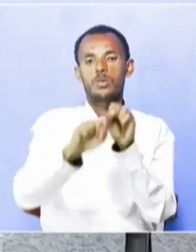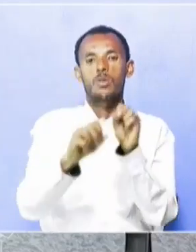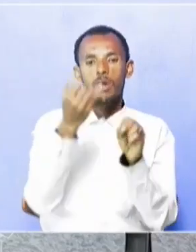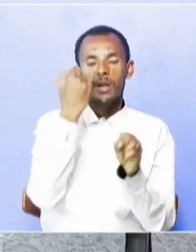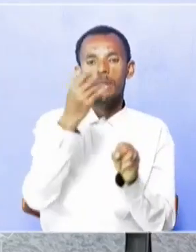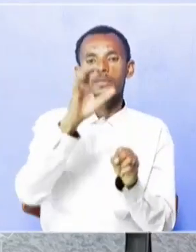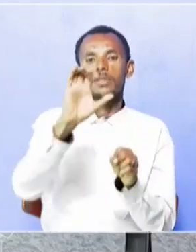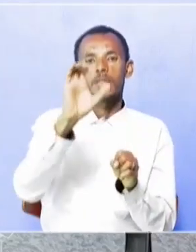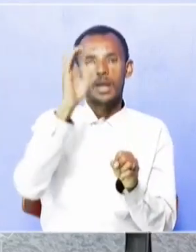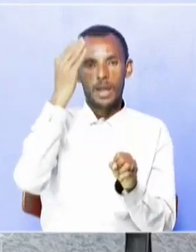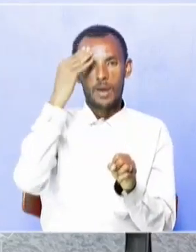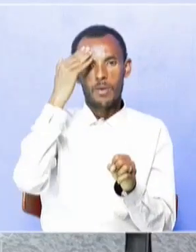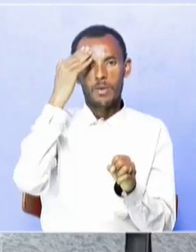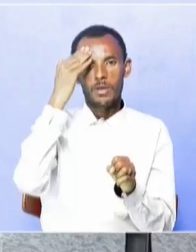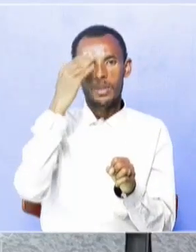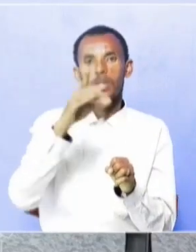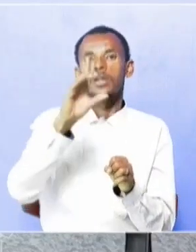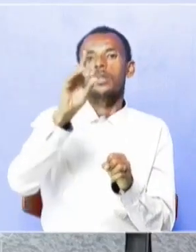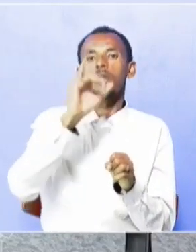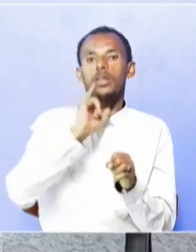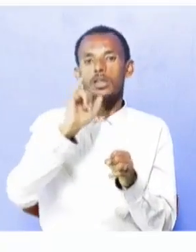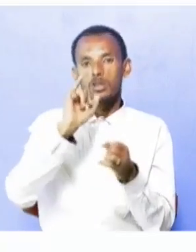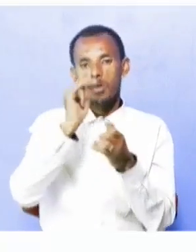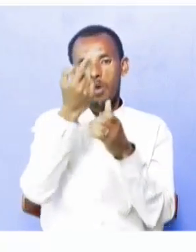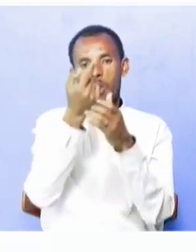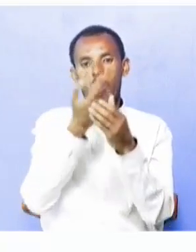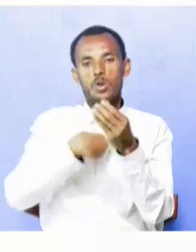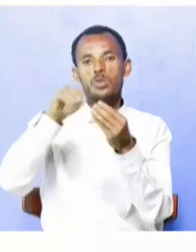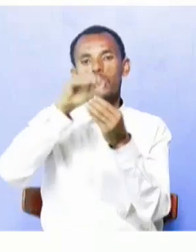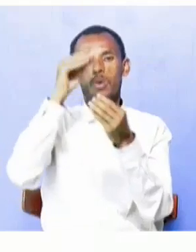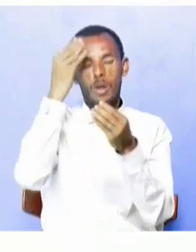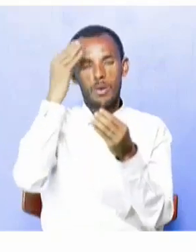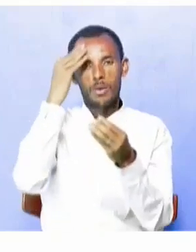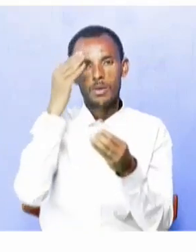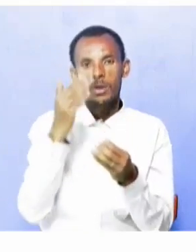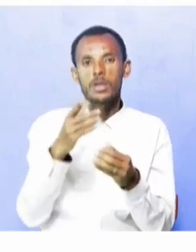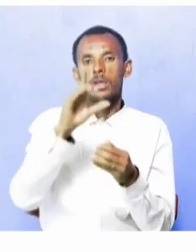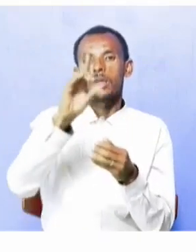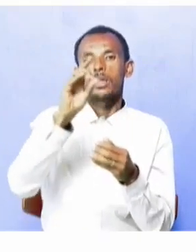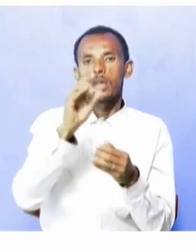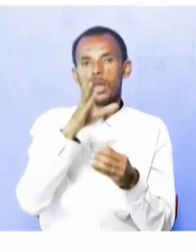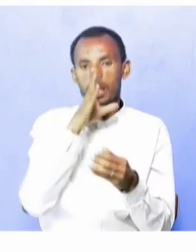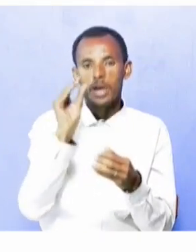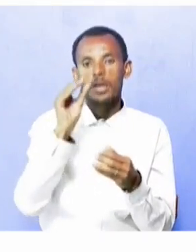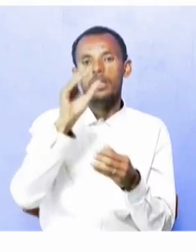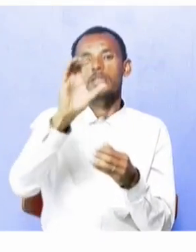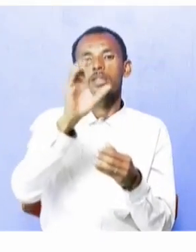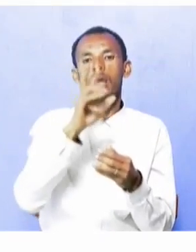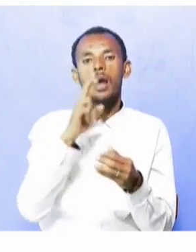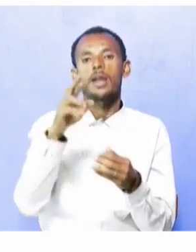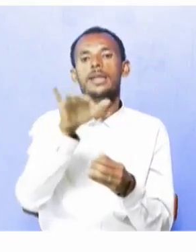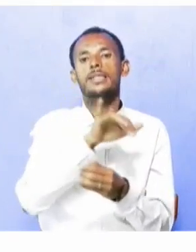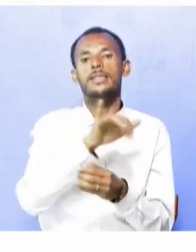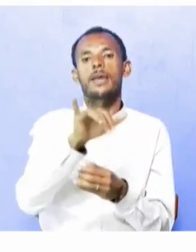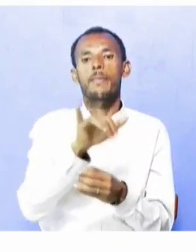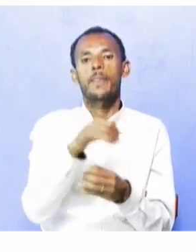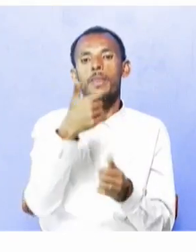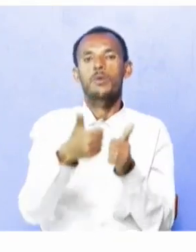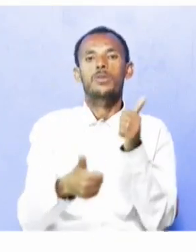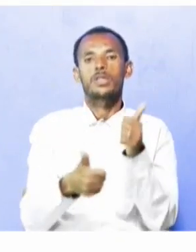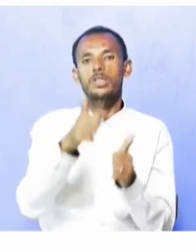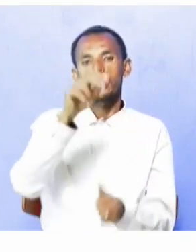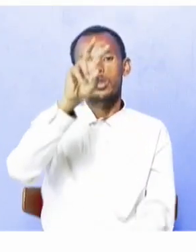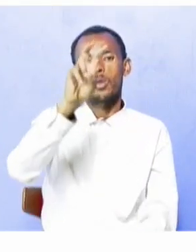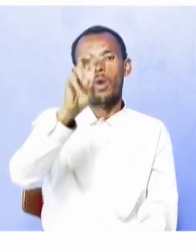C is known, D is also known. Okay, so D and C are the same, which is